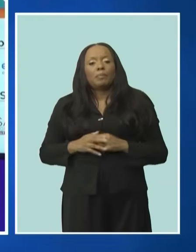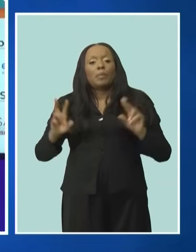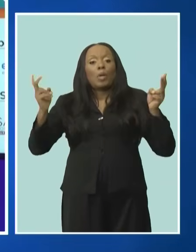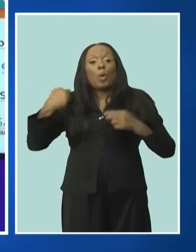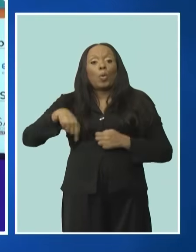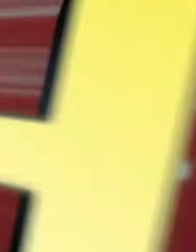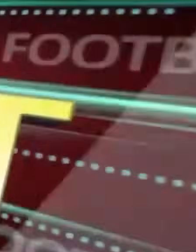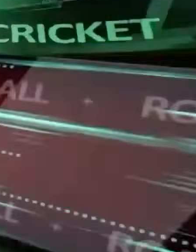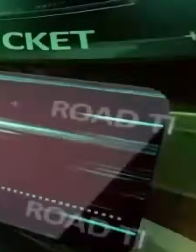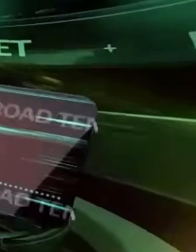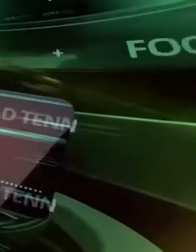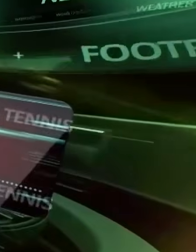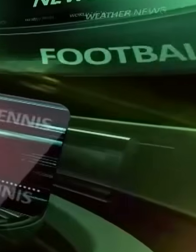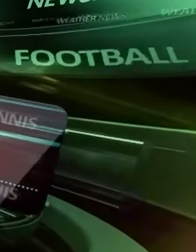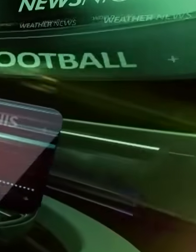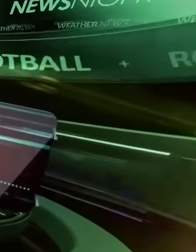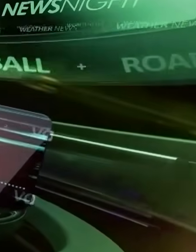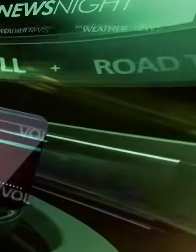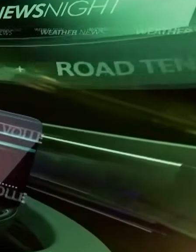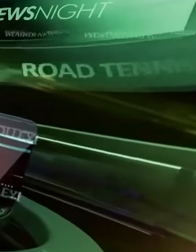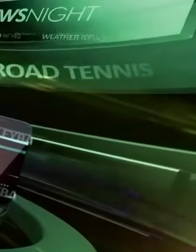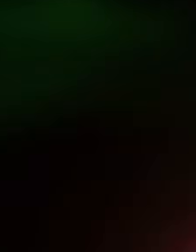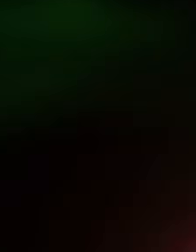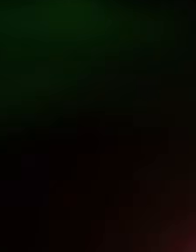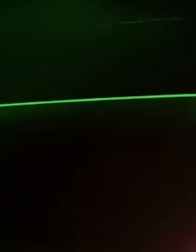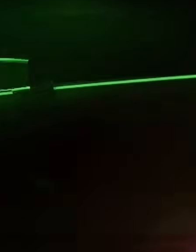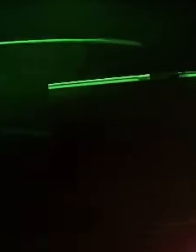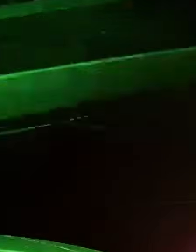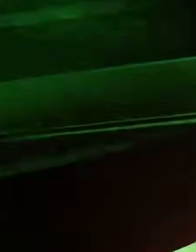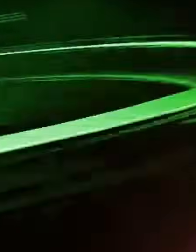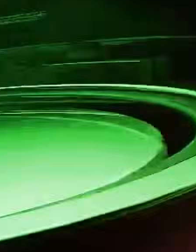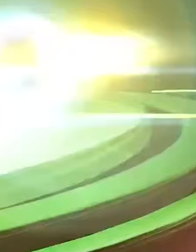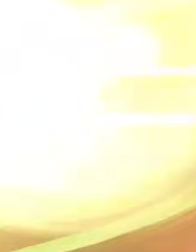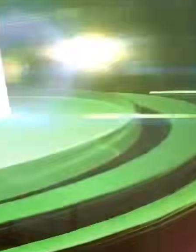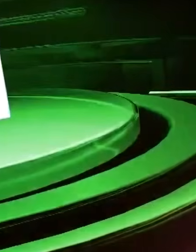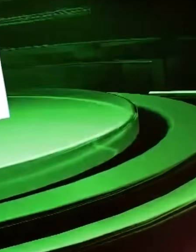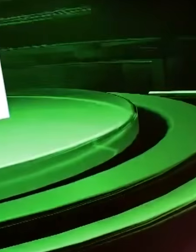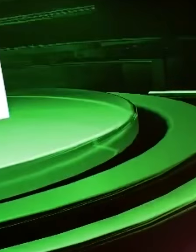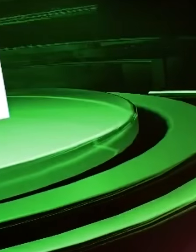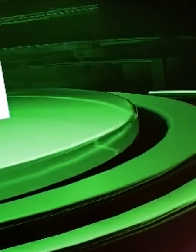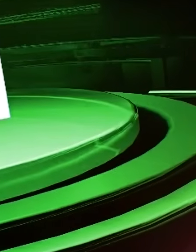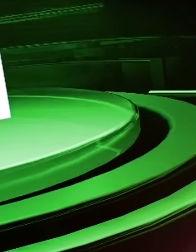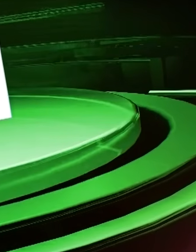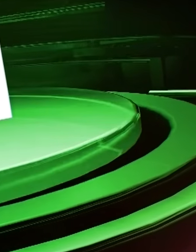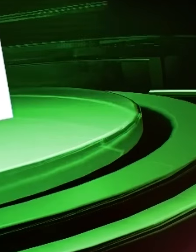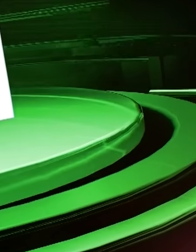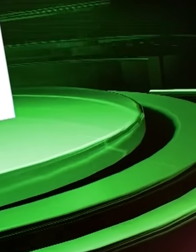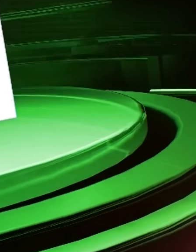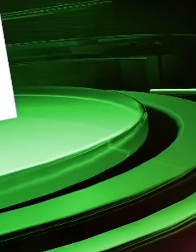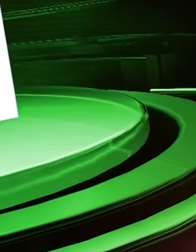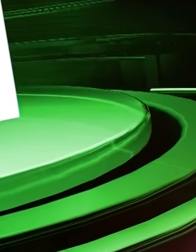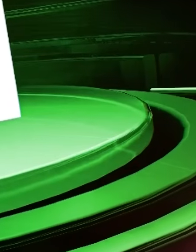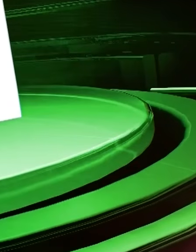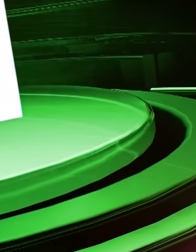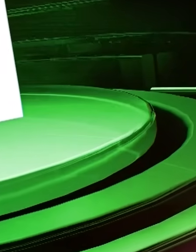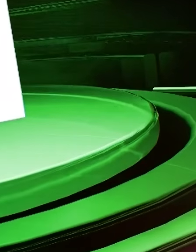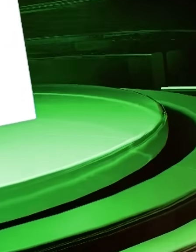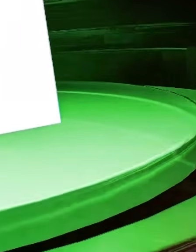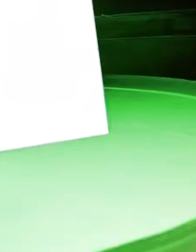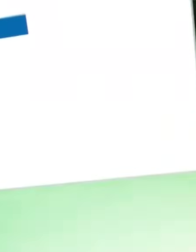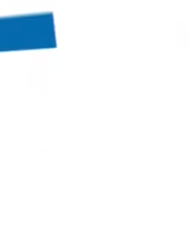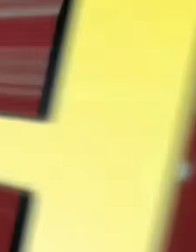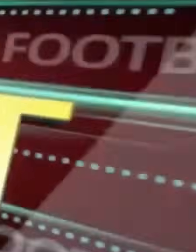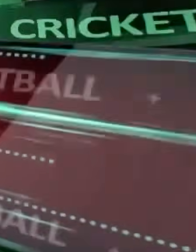worthy. Sports Night, brought to you with the compliments of Great Health Works, agents for Omega